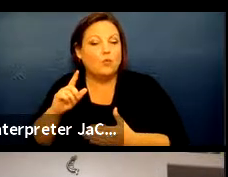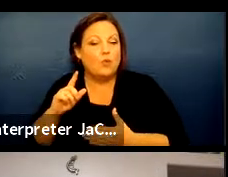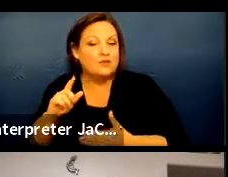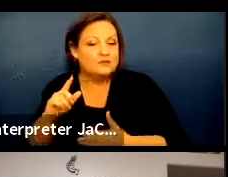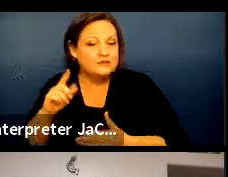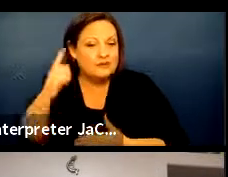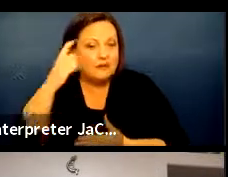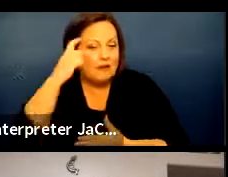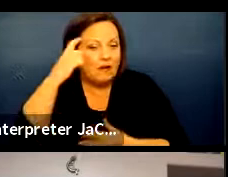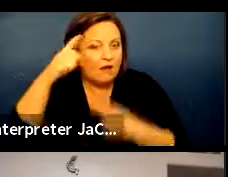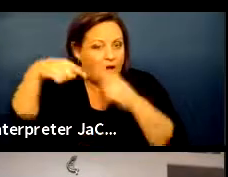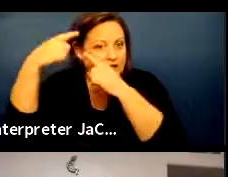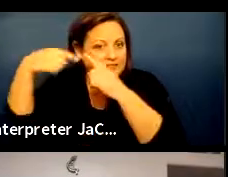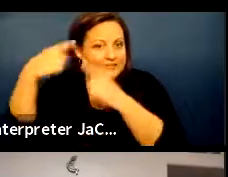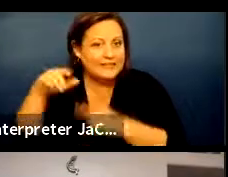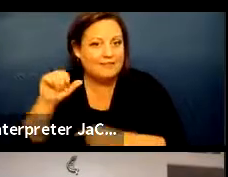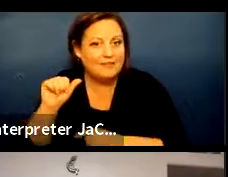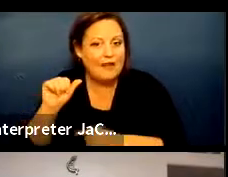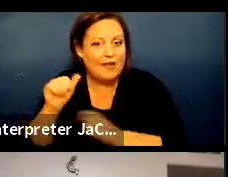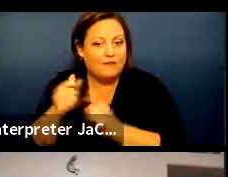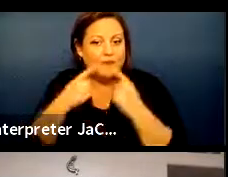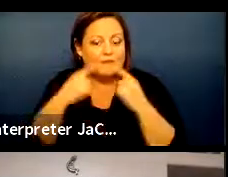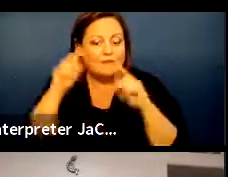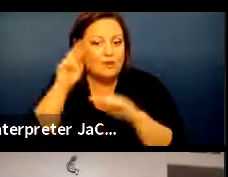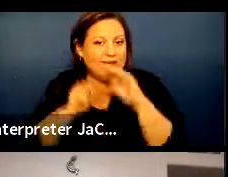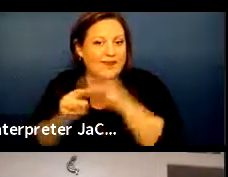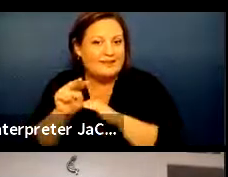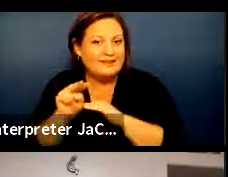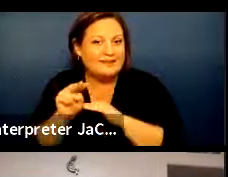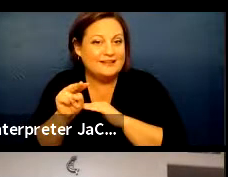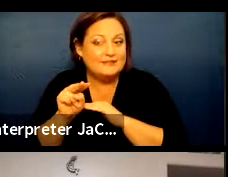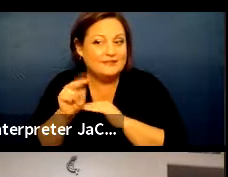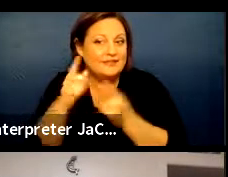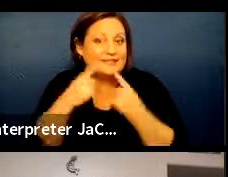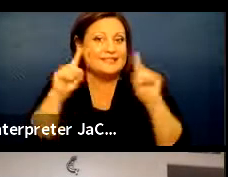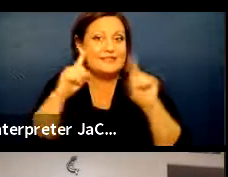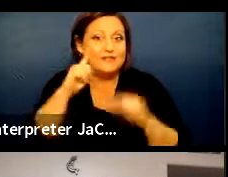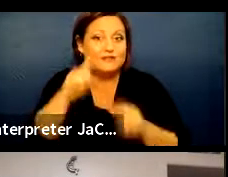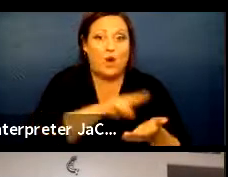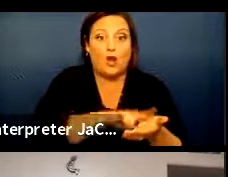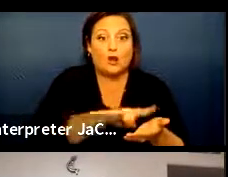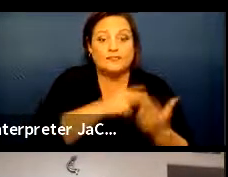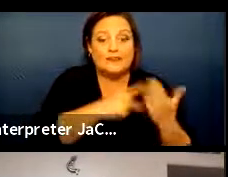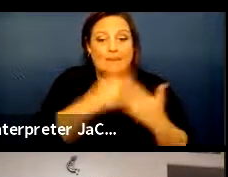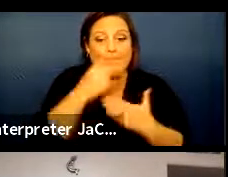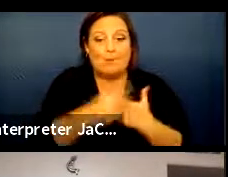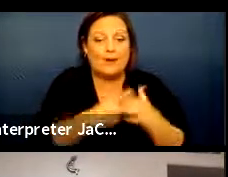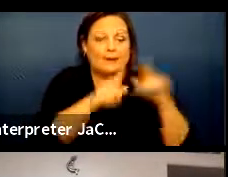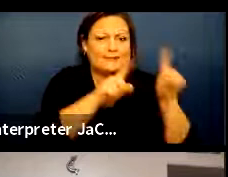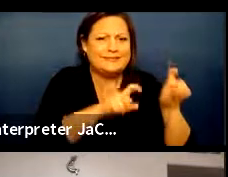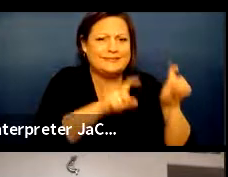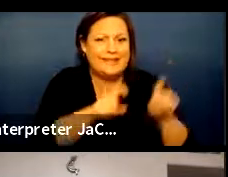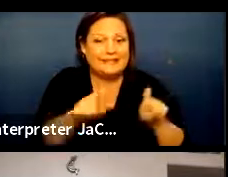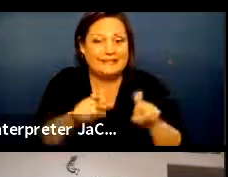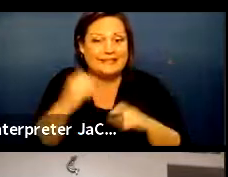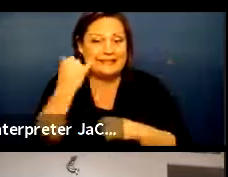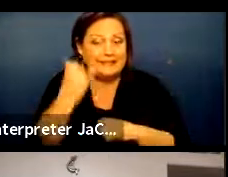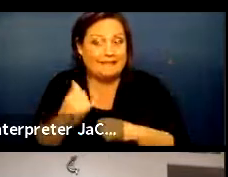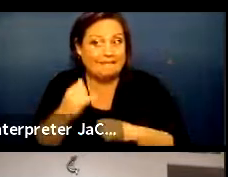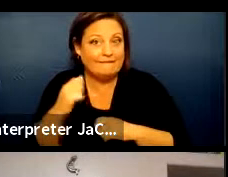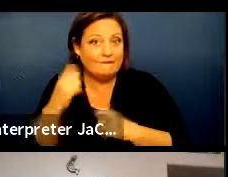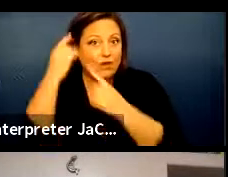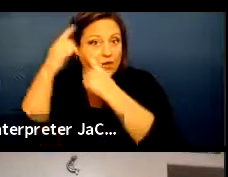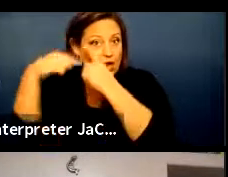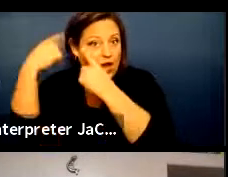Aptitude as a Predictor of Success in Associate and Degree Nursing Programs. She tested whether a cognitive aptitude model